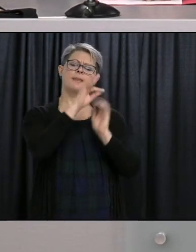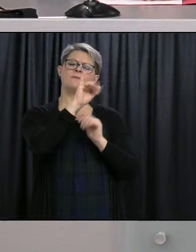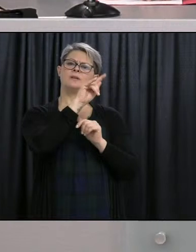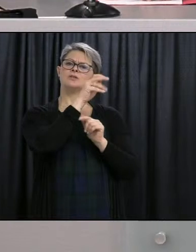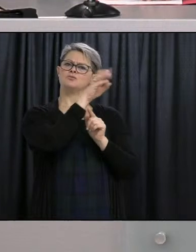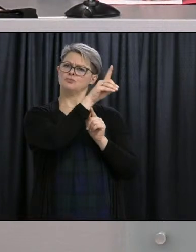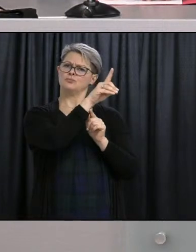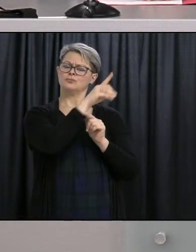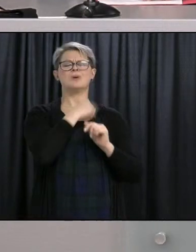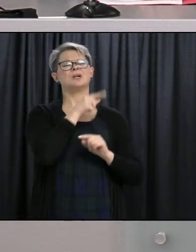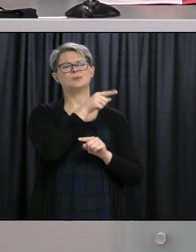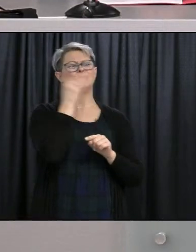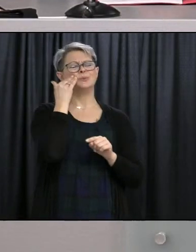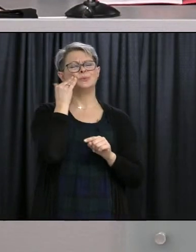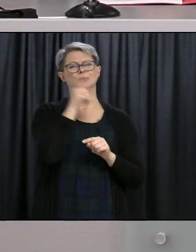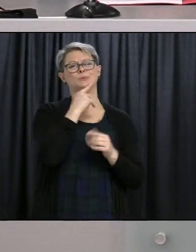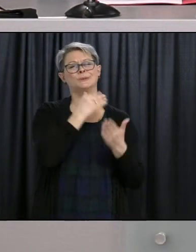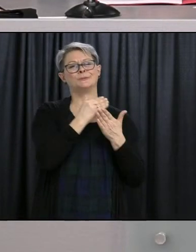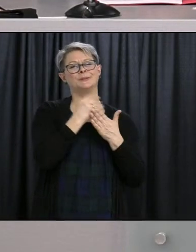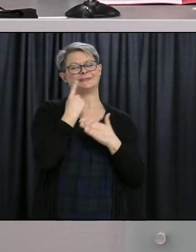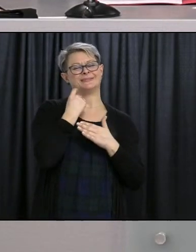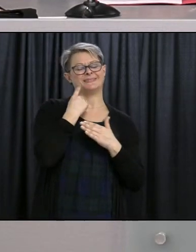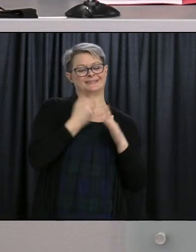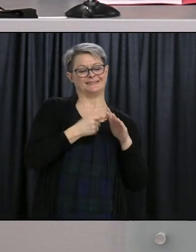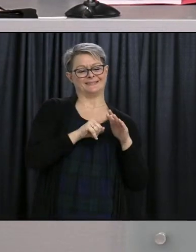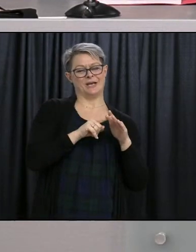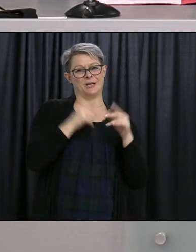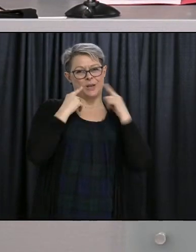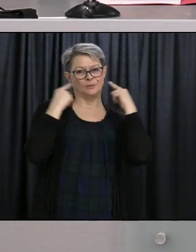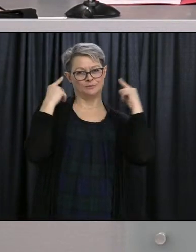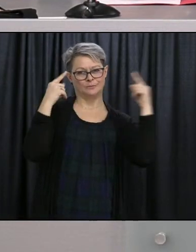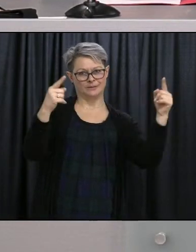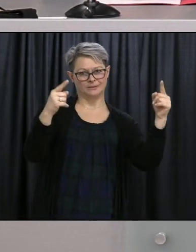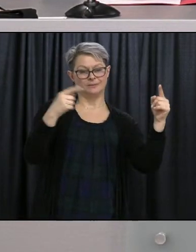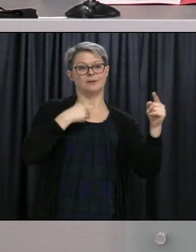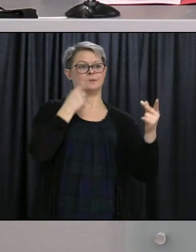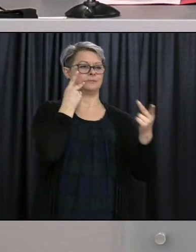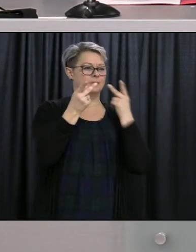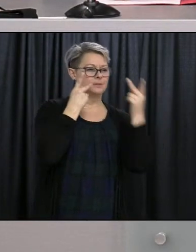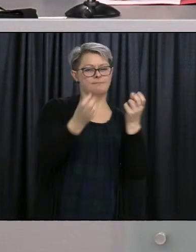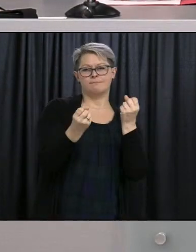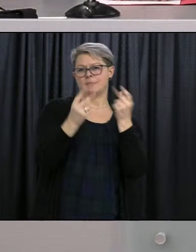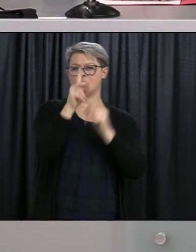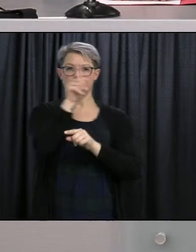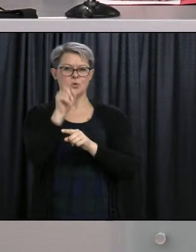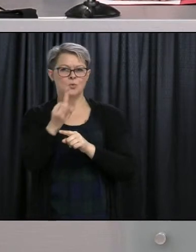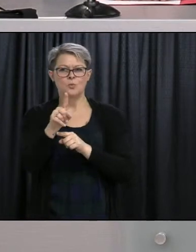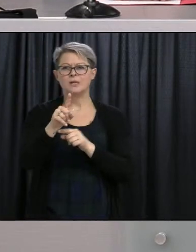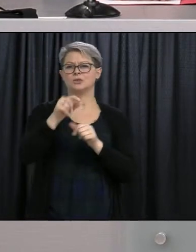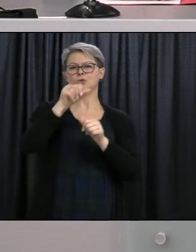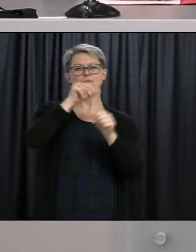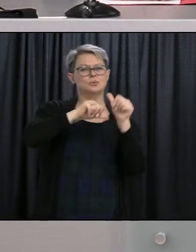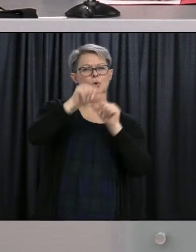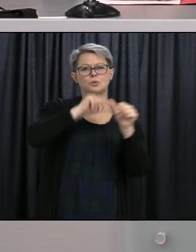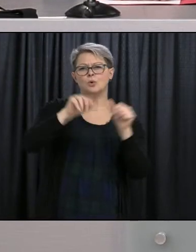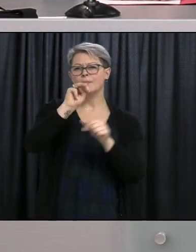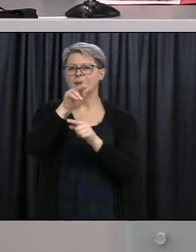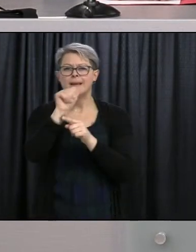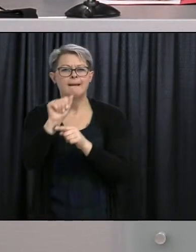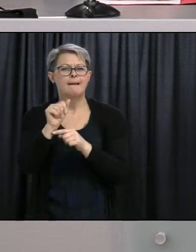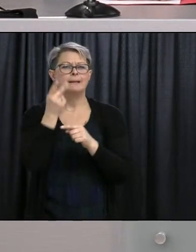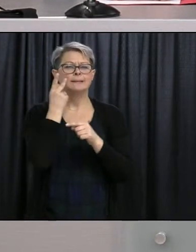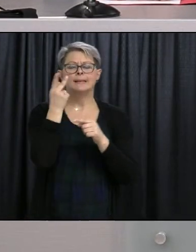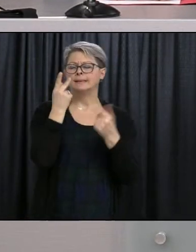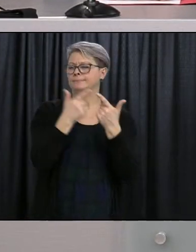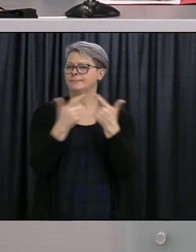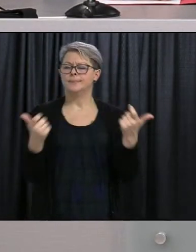know you mentioned this at the very beginning of the briefing. Seeing a lot of questions of it on social media right now. In regards to the sports activities